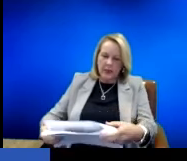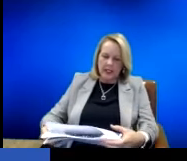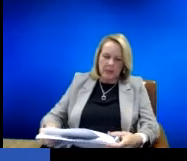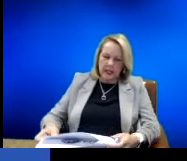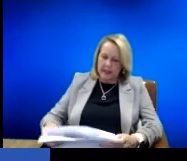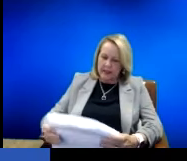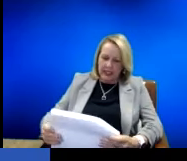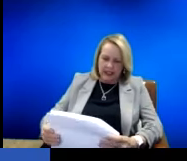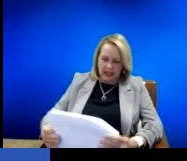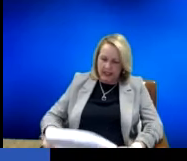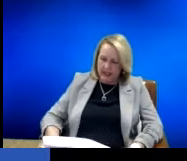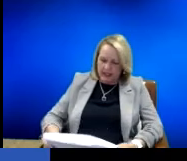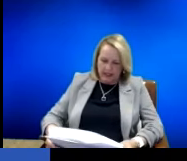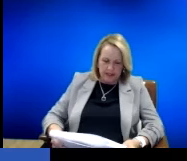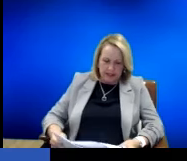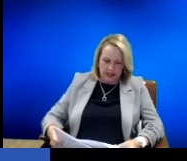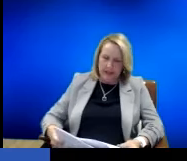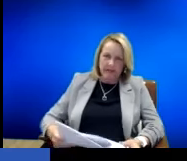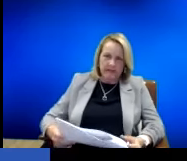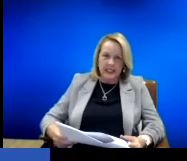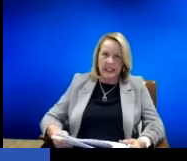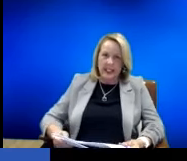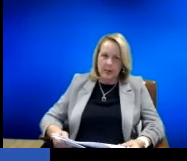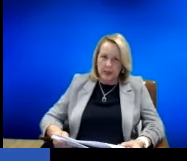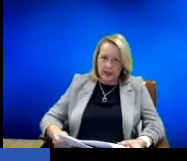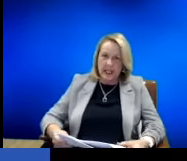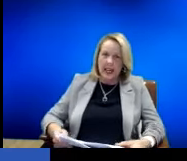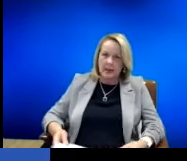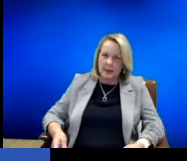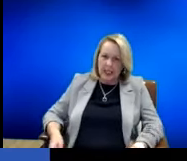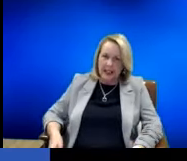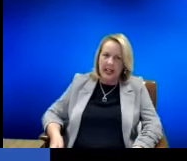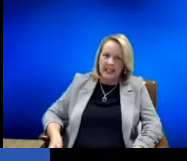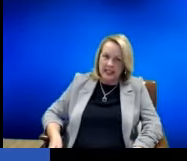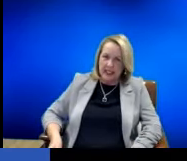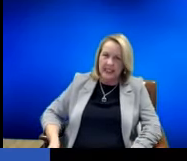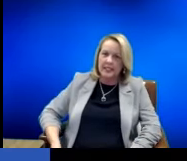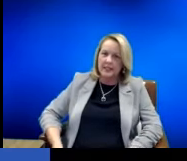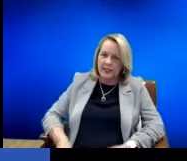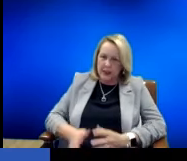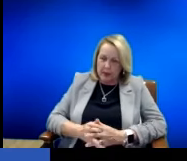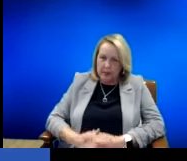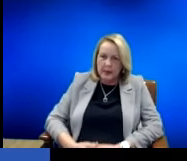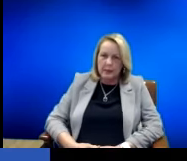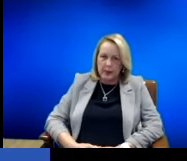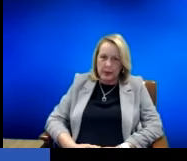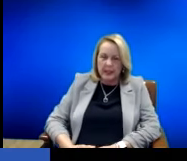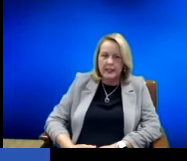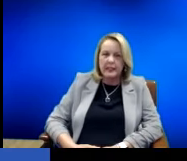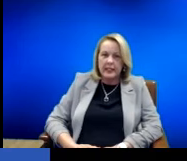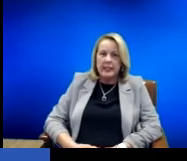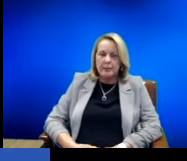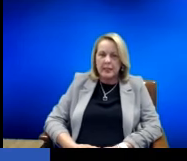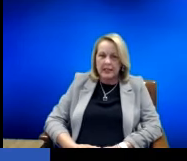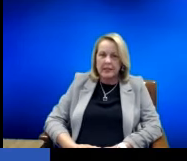So what are the benefits? I've said a number of times how nice it is for people